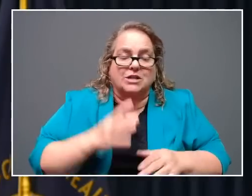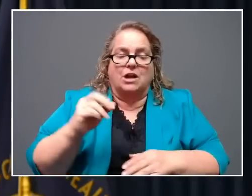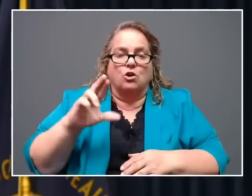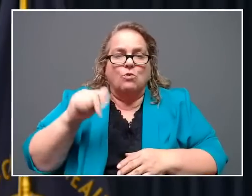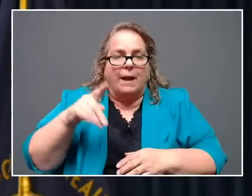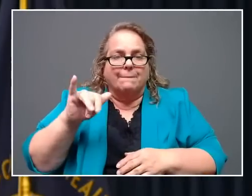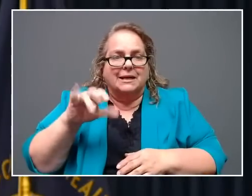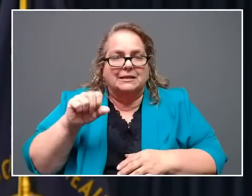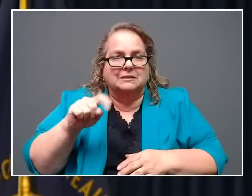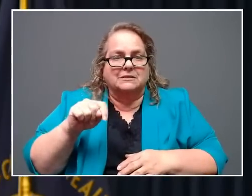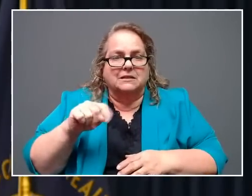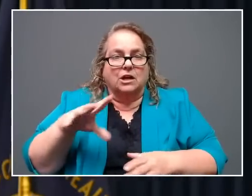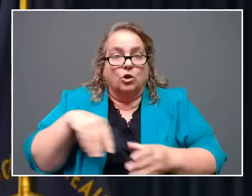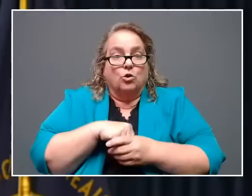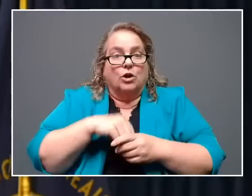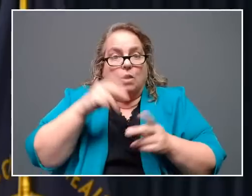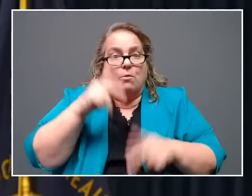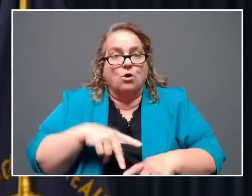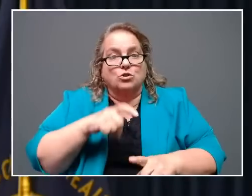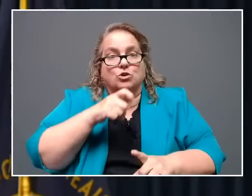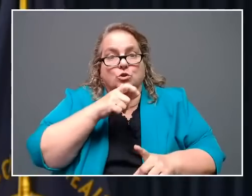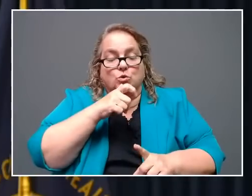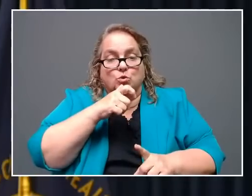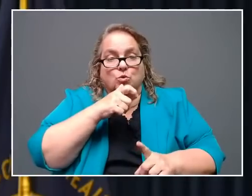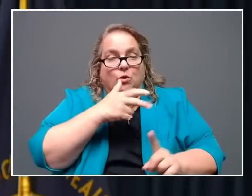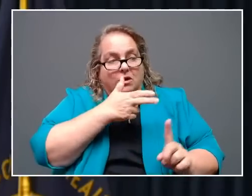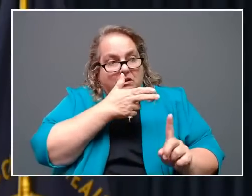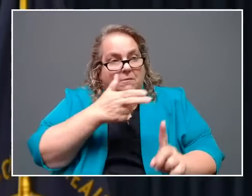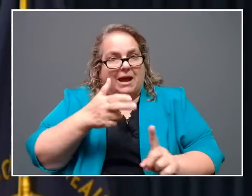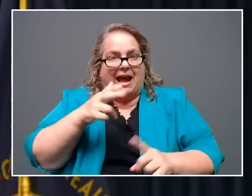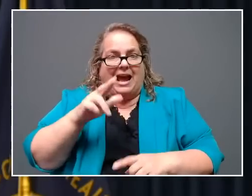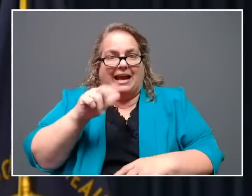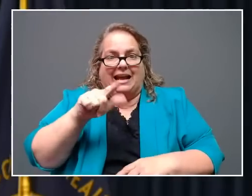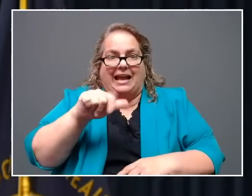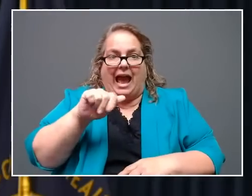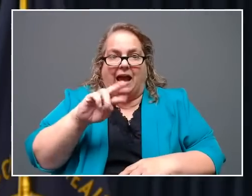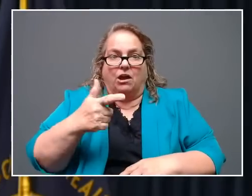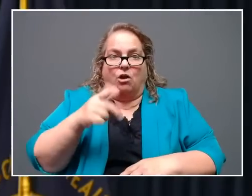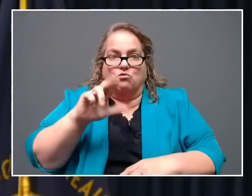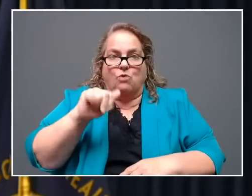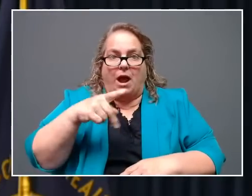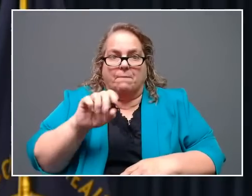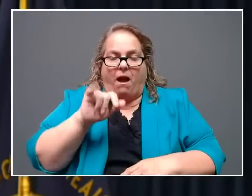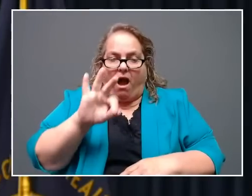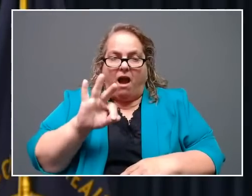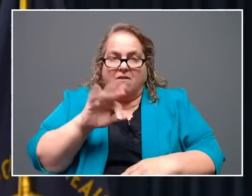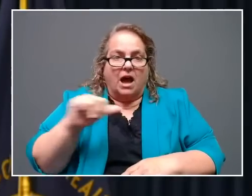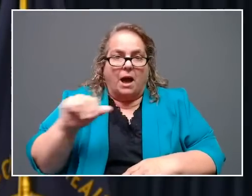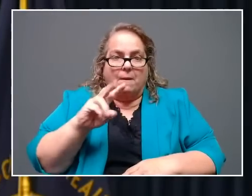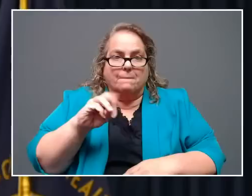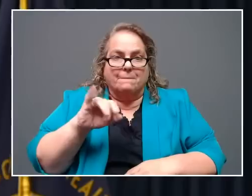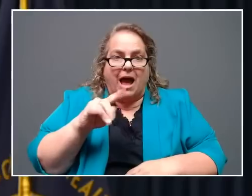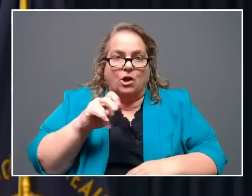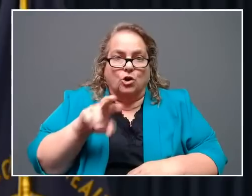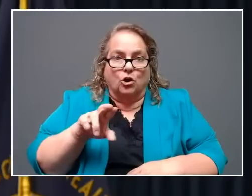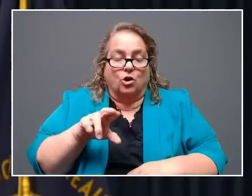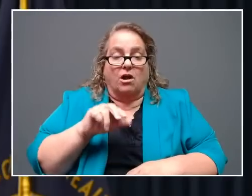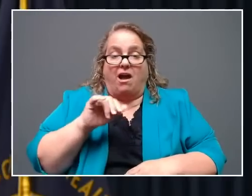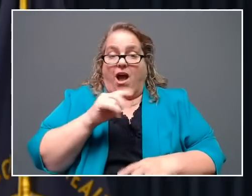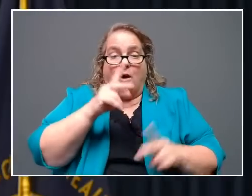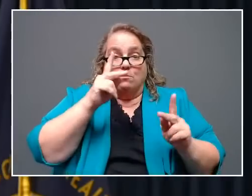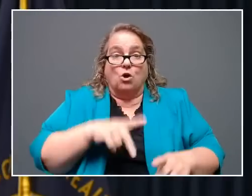a gang rape of a minor, of an individual who I guess his family had a fundraiser for the governor.